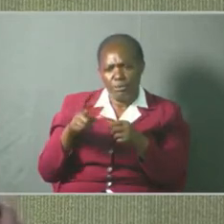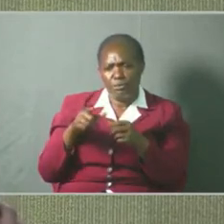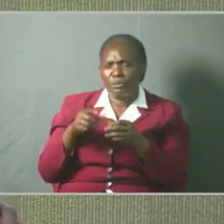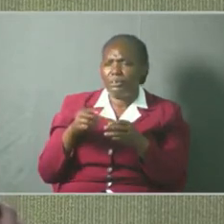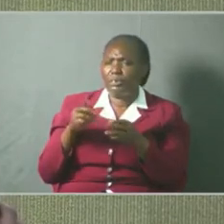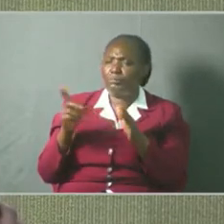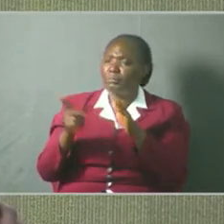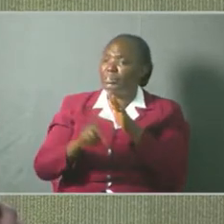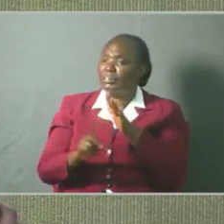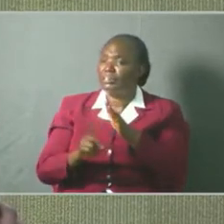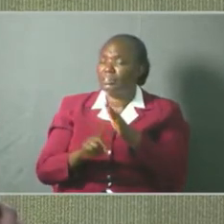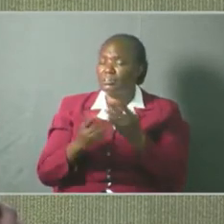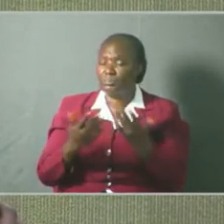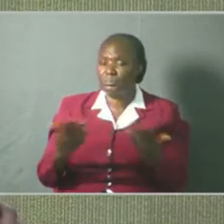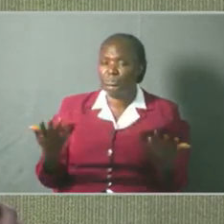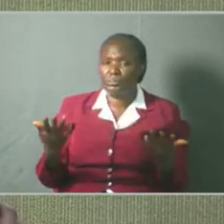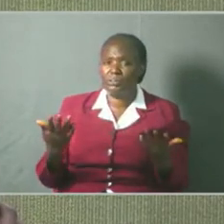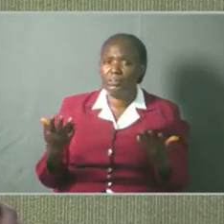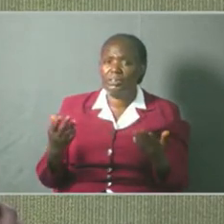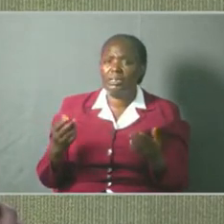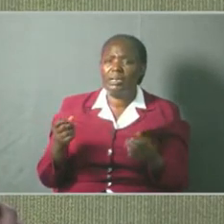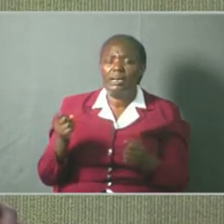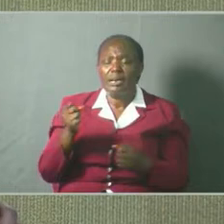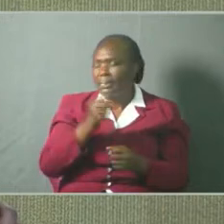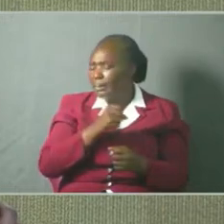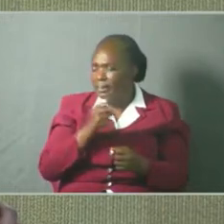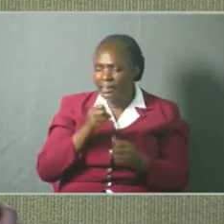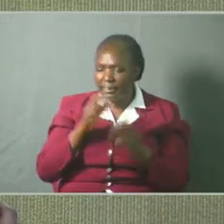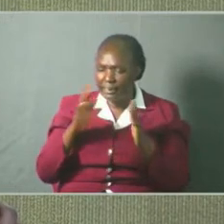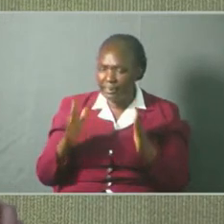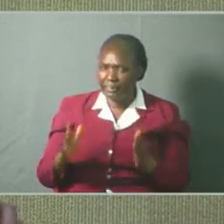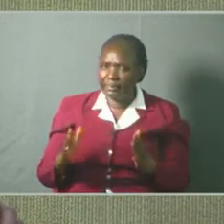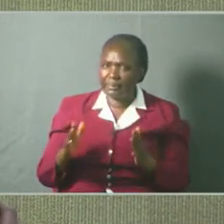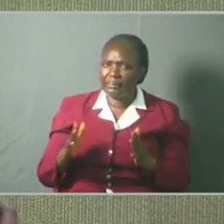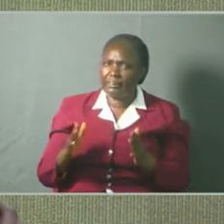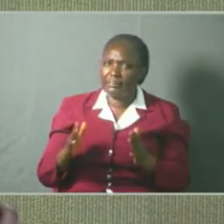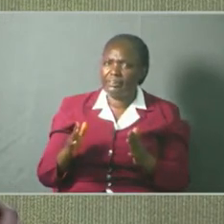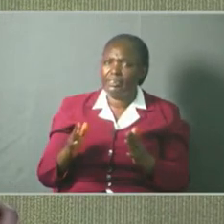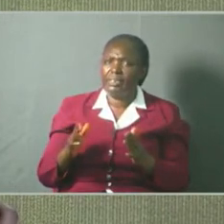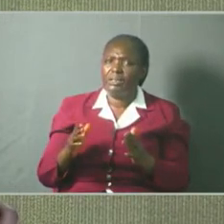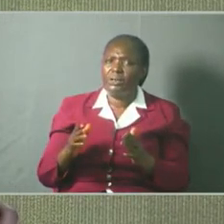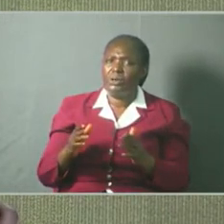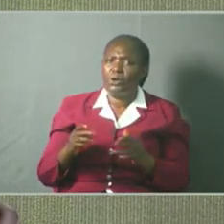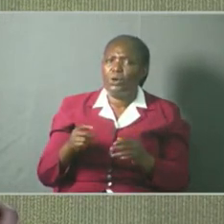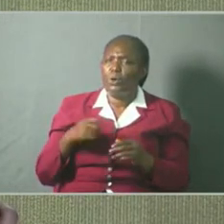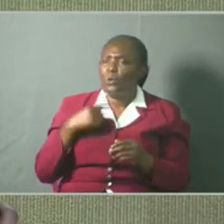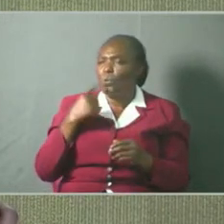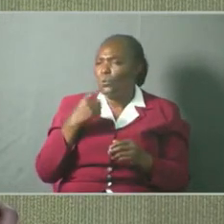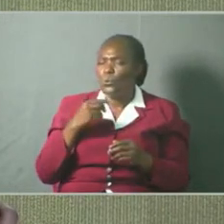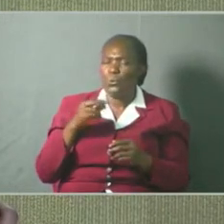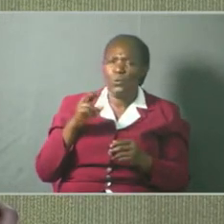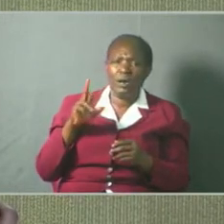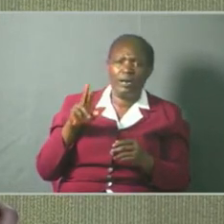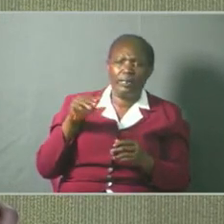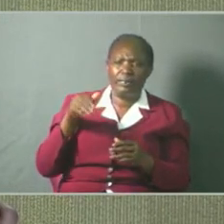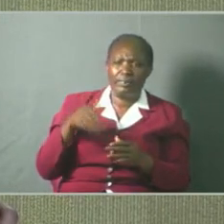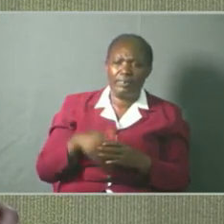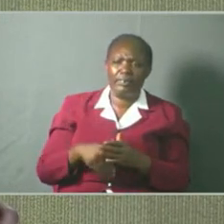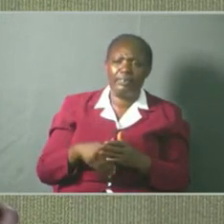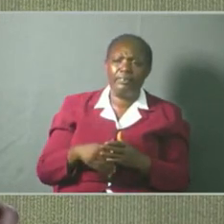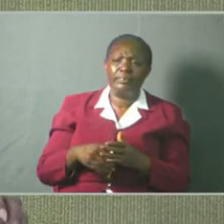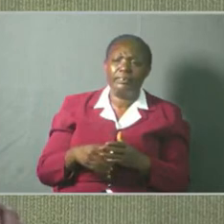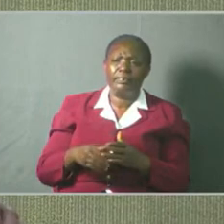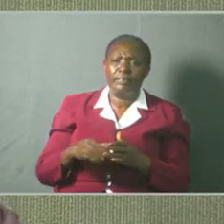time, and many of our elders, dear Lord, who are ministering in the other congregations. We thank you for the